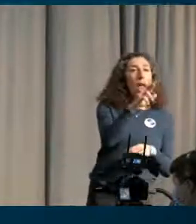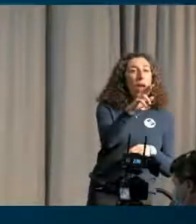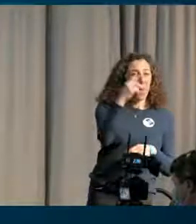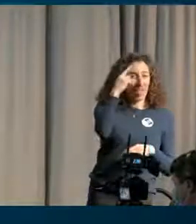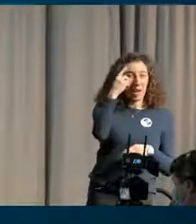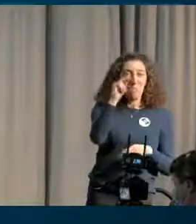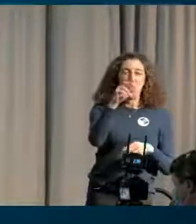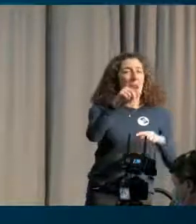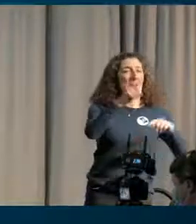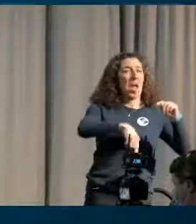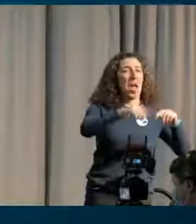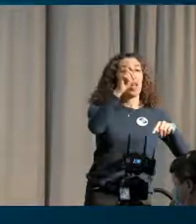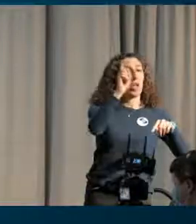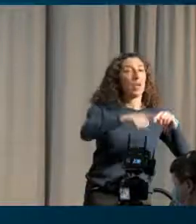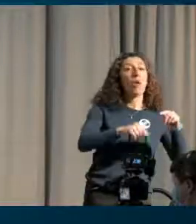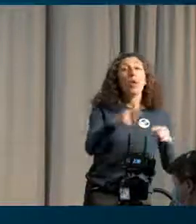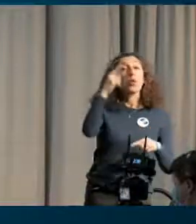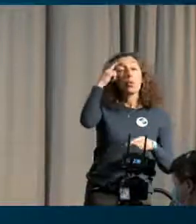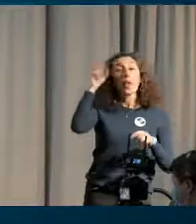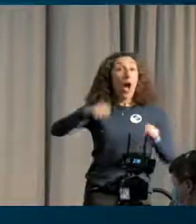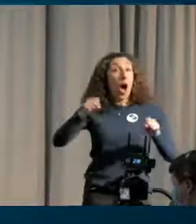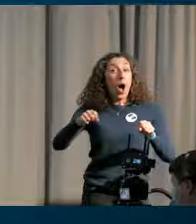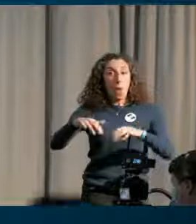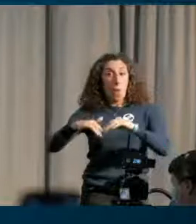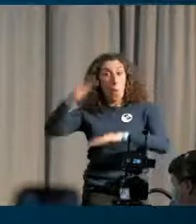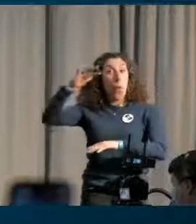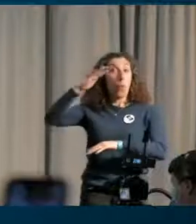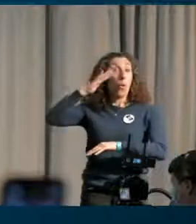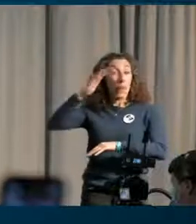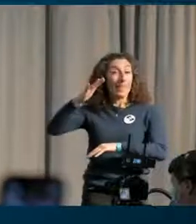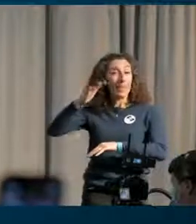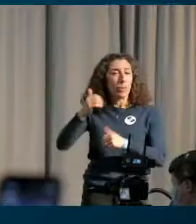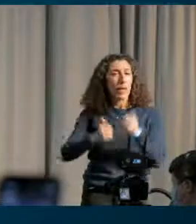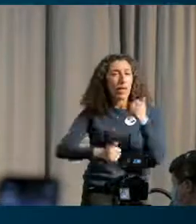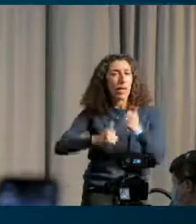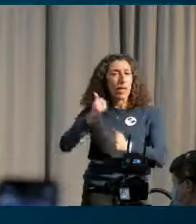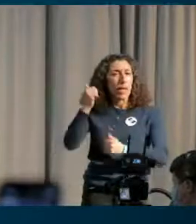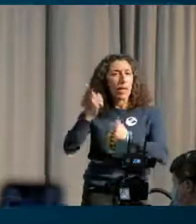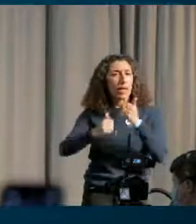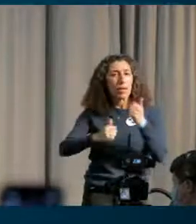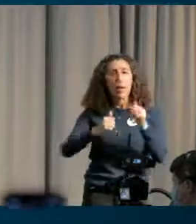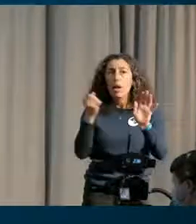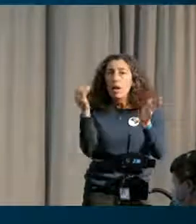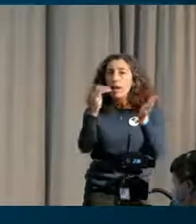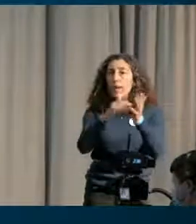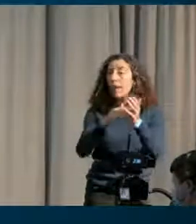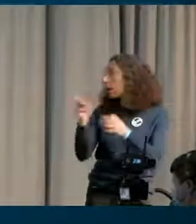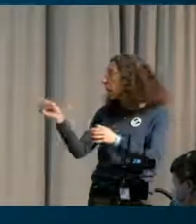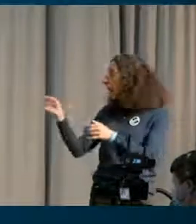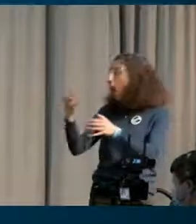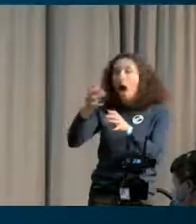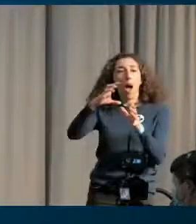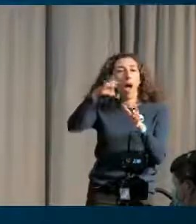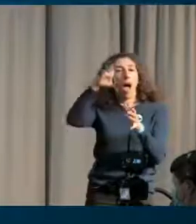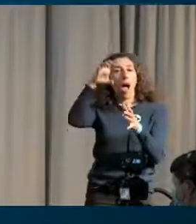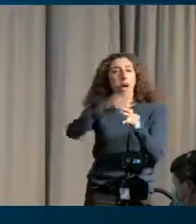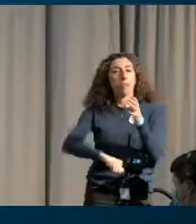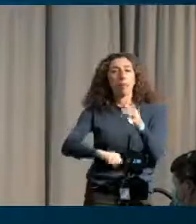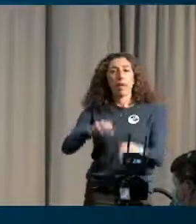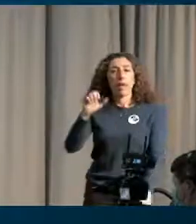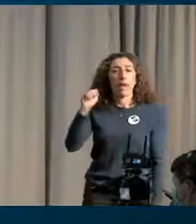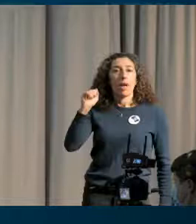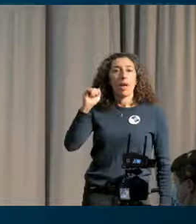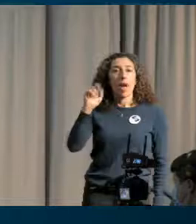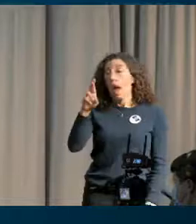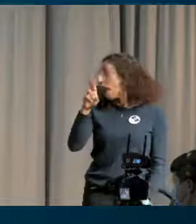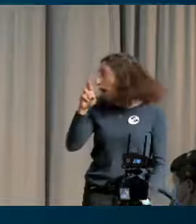Do you think Zip's not going to fly so well? Yeah, we're going to take all the air outside of this